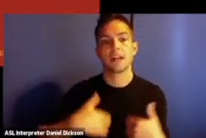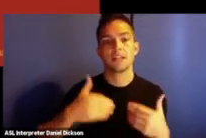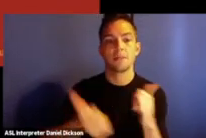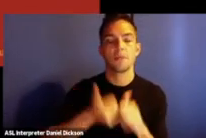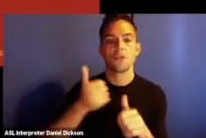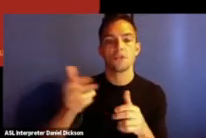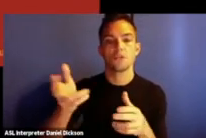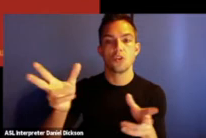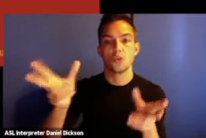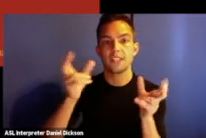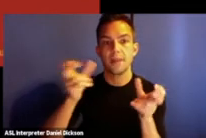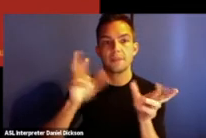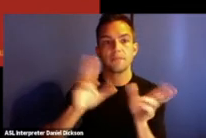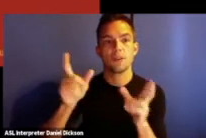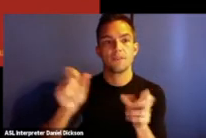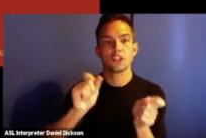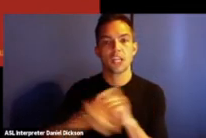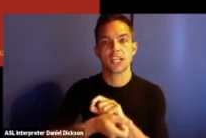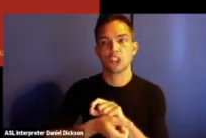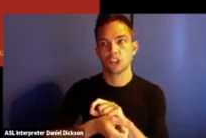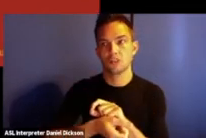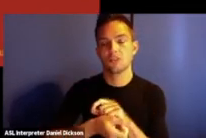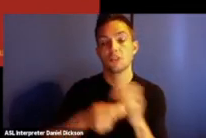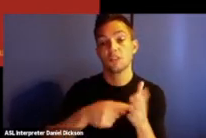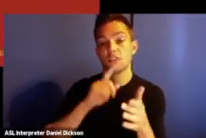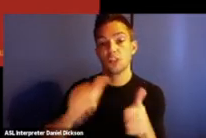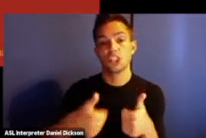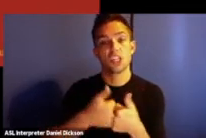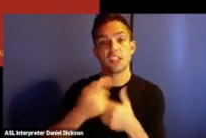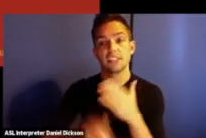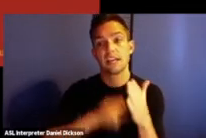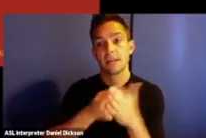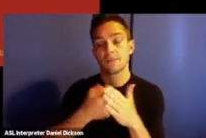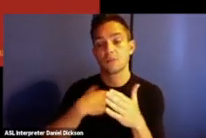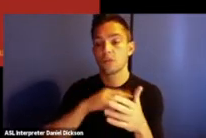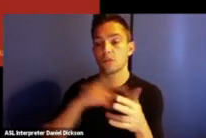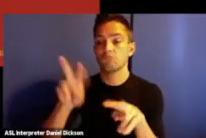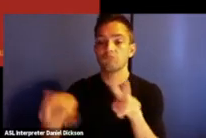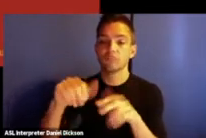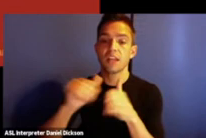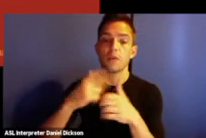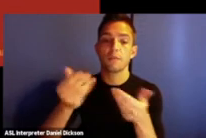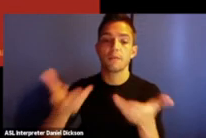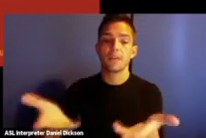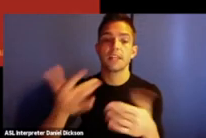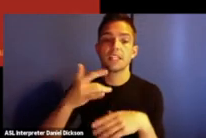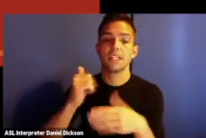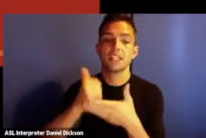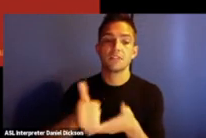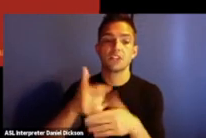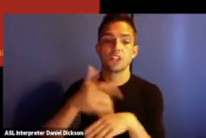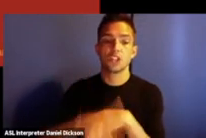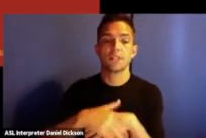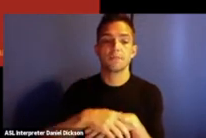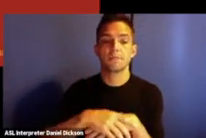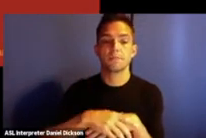receptive to change. So this is a really challenging time. And so we're looking now at how we can provide intervention very early. I'm